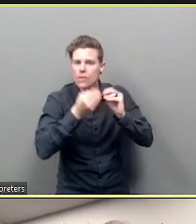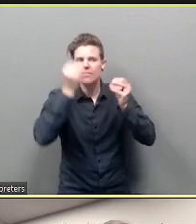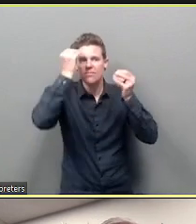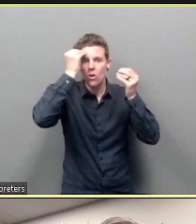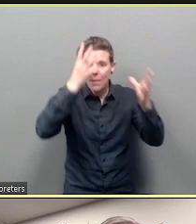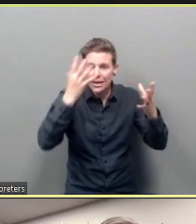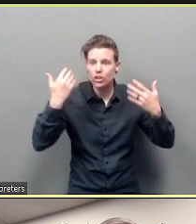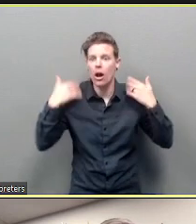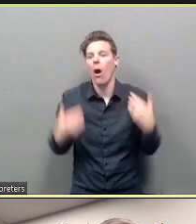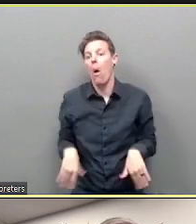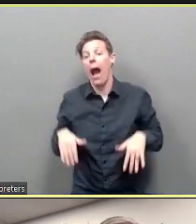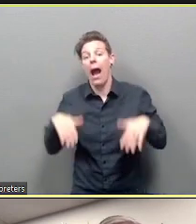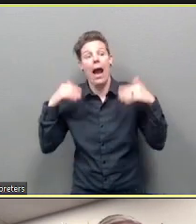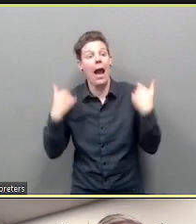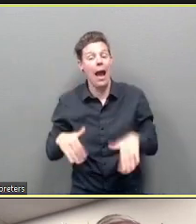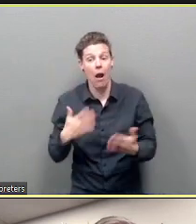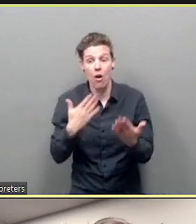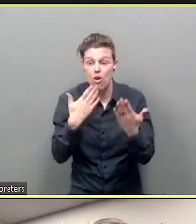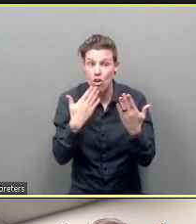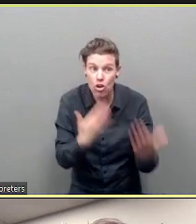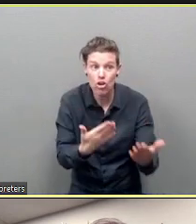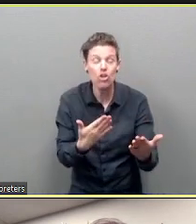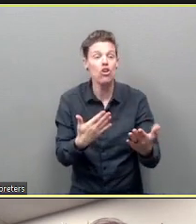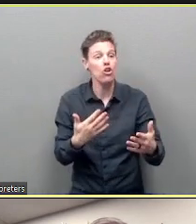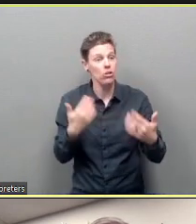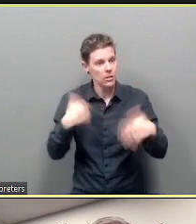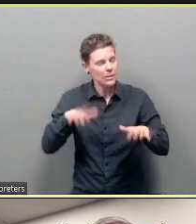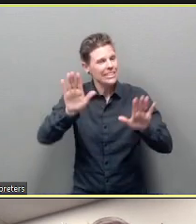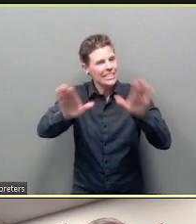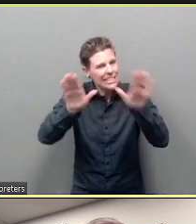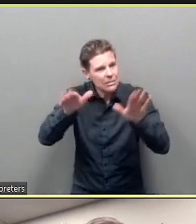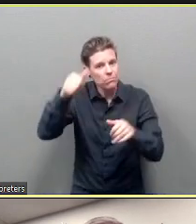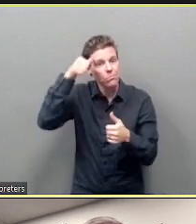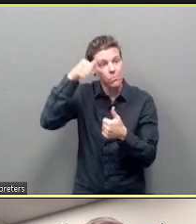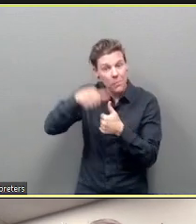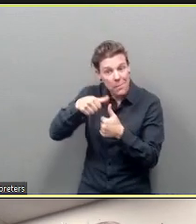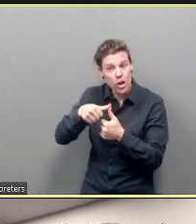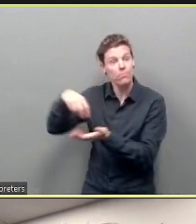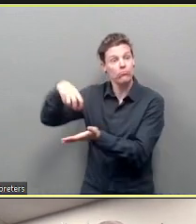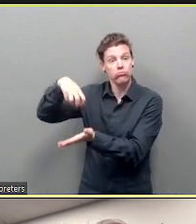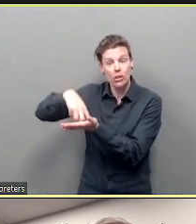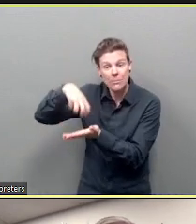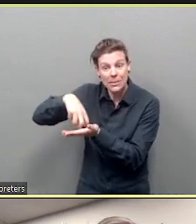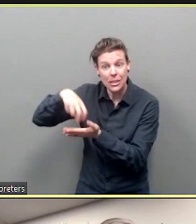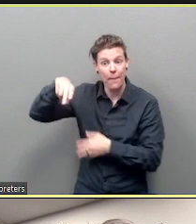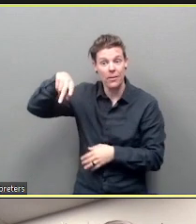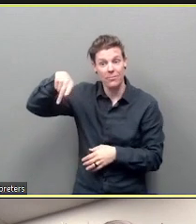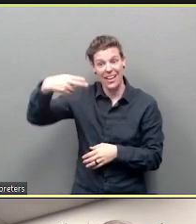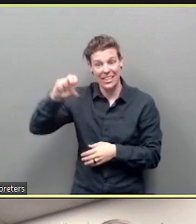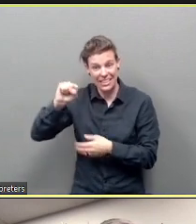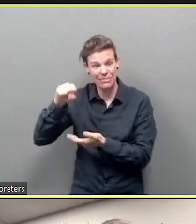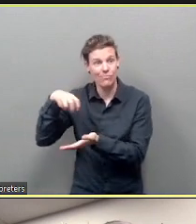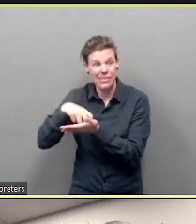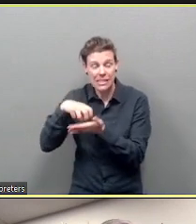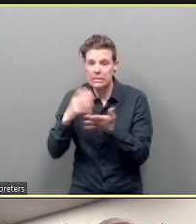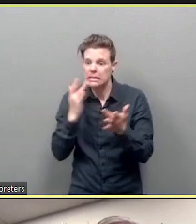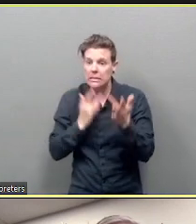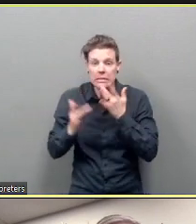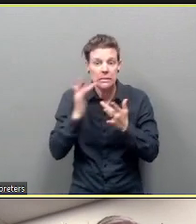staffing shortages. Again, Presbyterian far and away the leader in their statewide system. Eastern New Mexico,